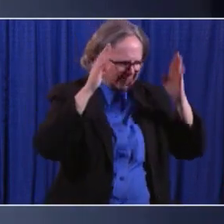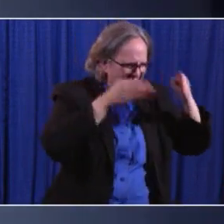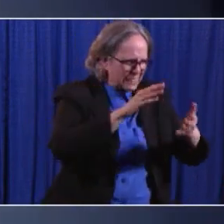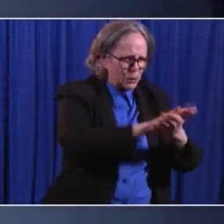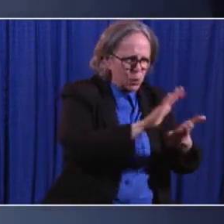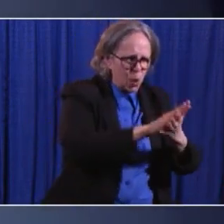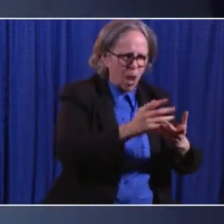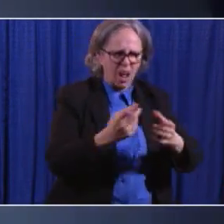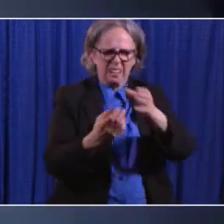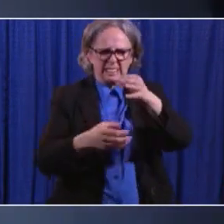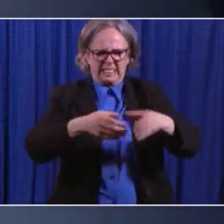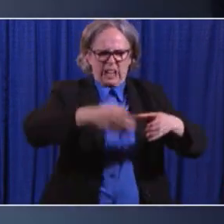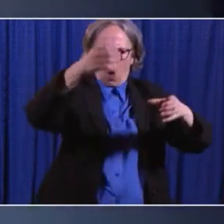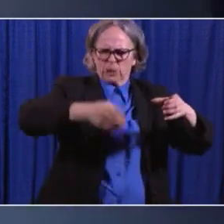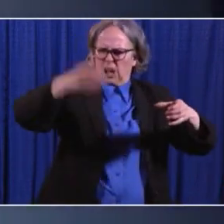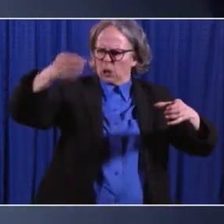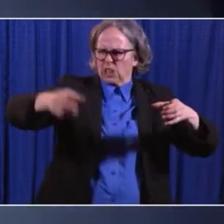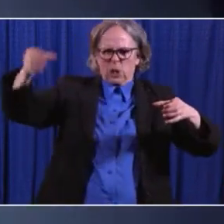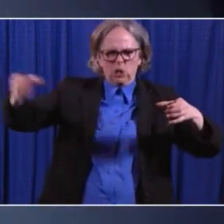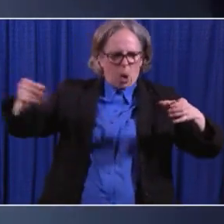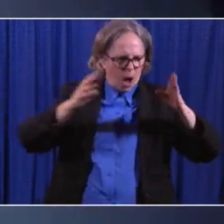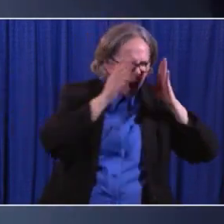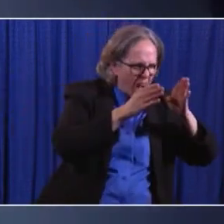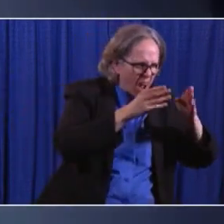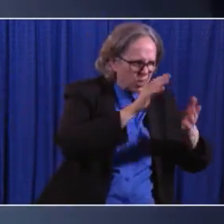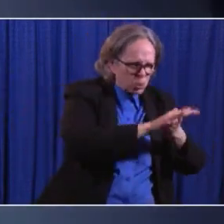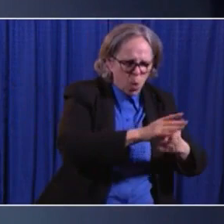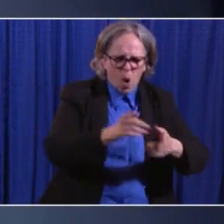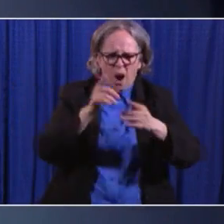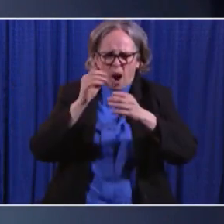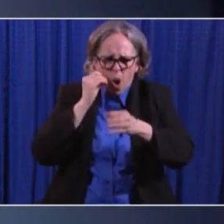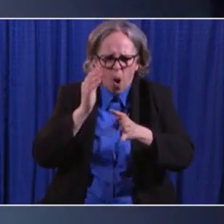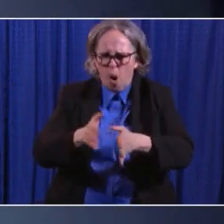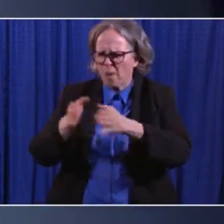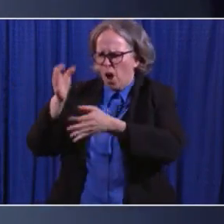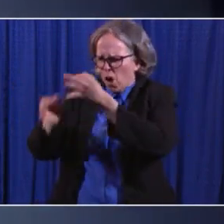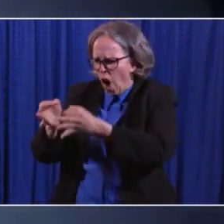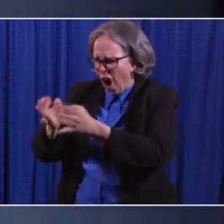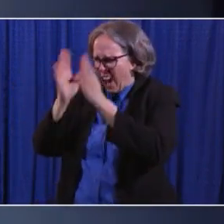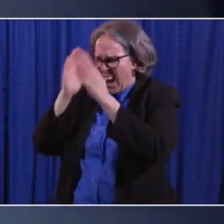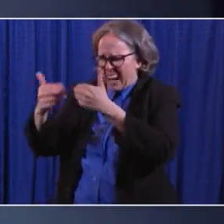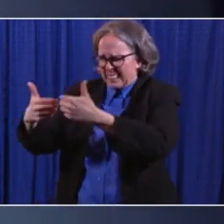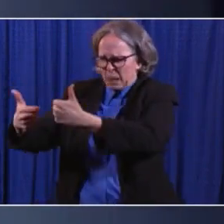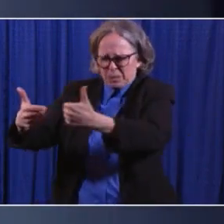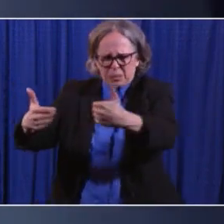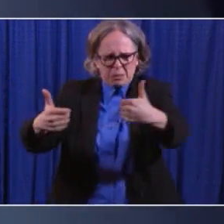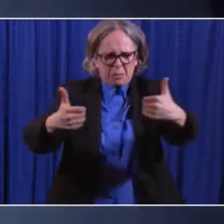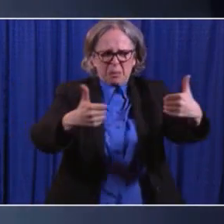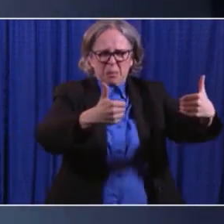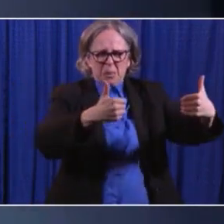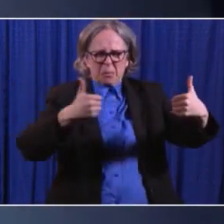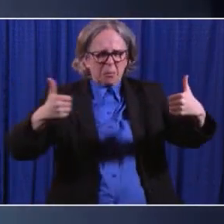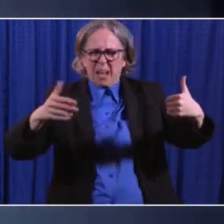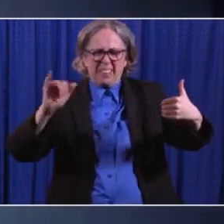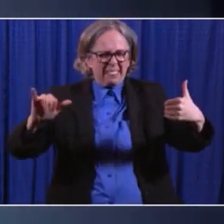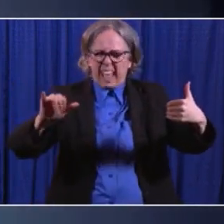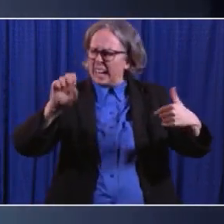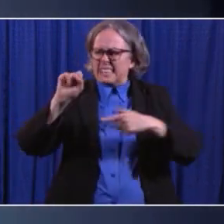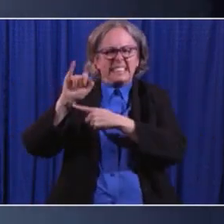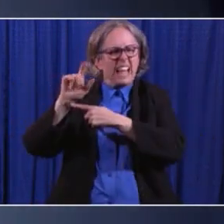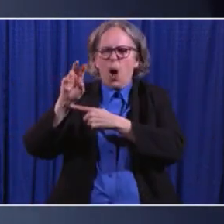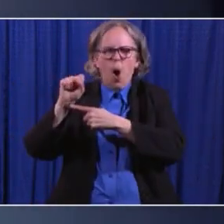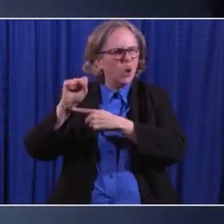to navigate, in some instances, the juvenile court system. And so the opportunity for